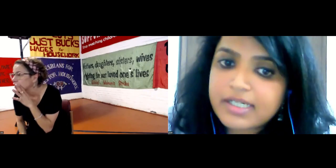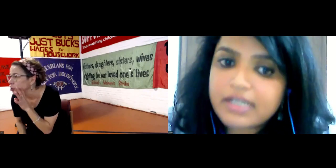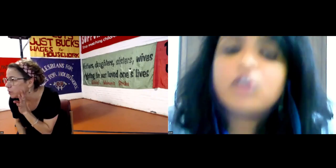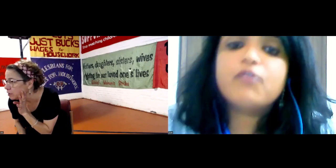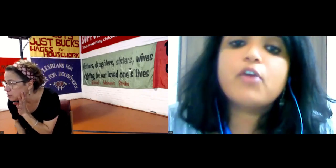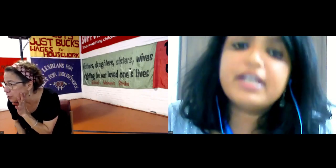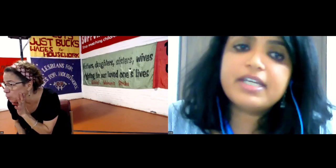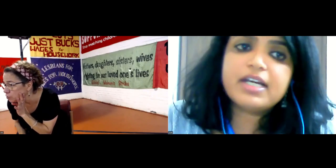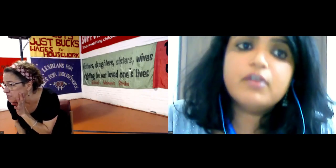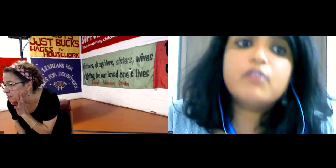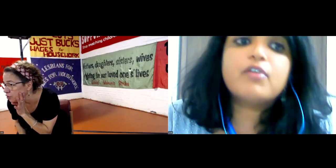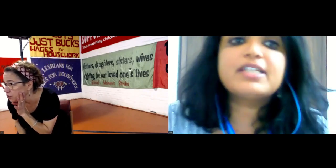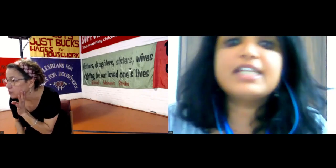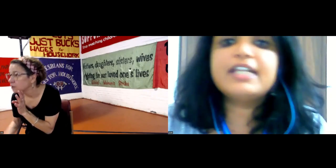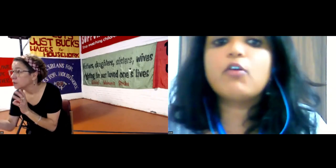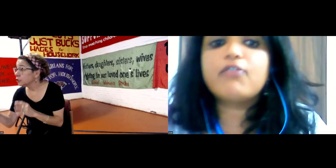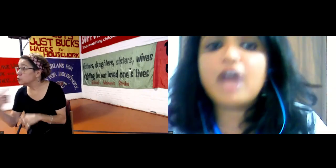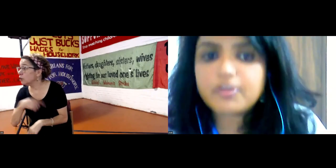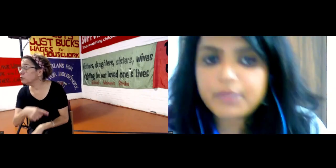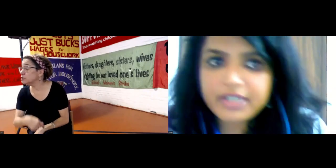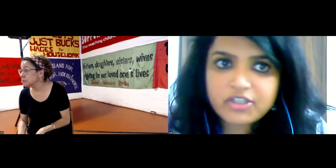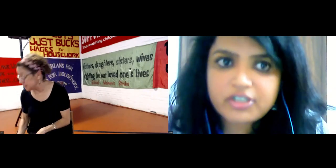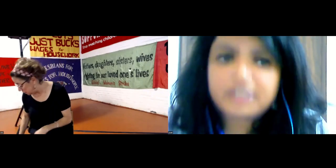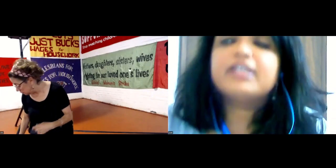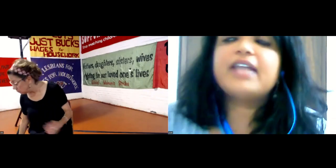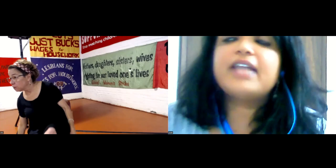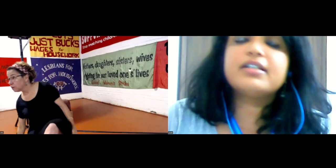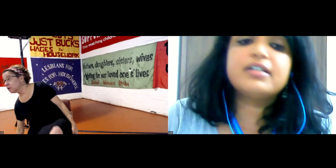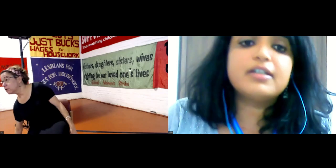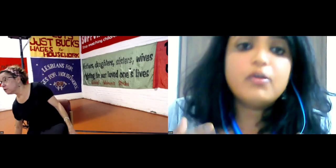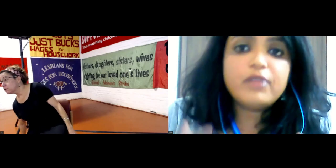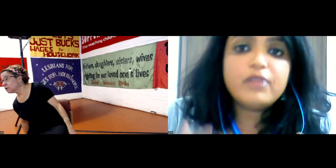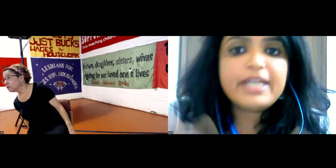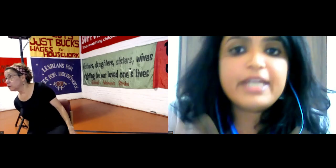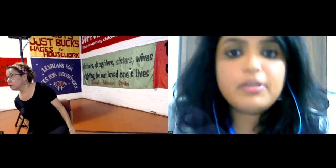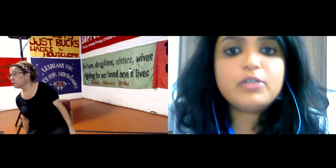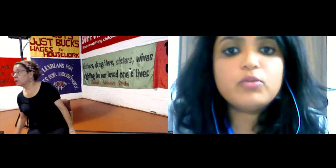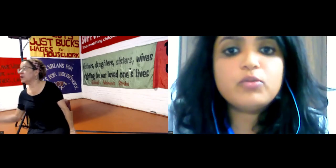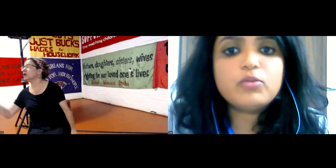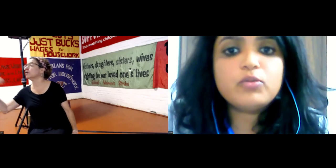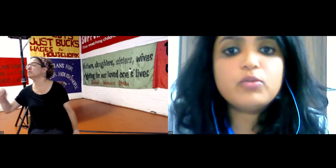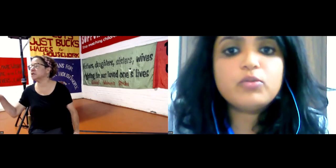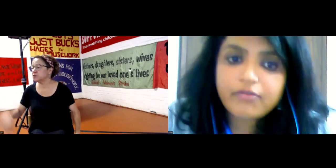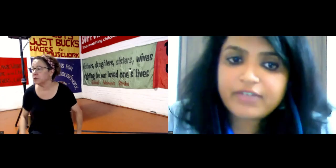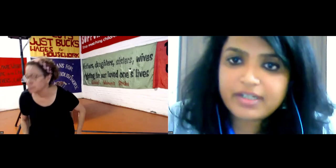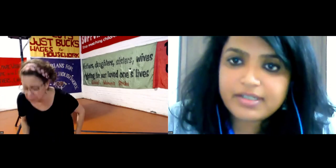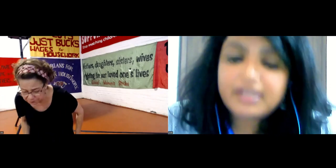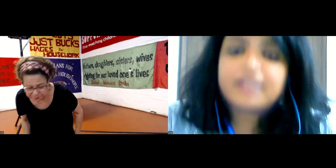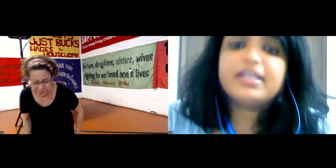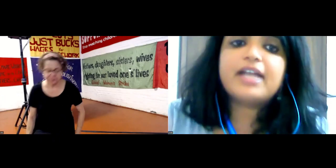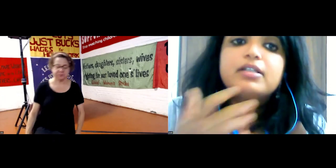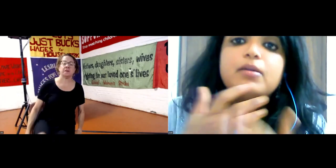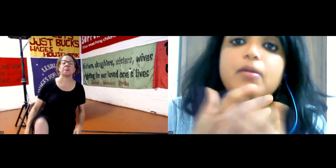case study from India, from the state of Andhra Pradesh, that will be able to instill